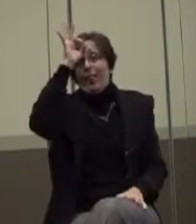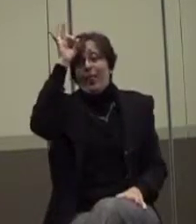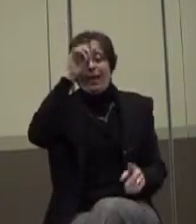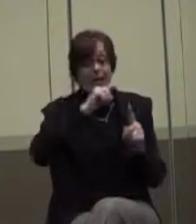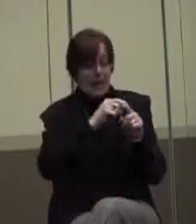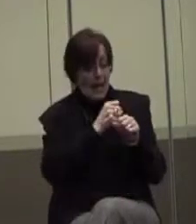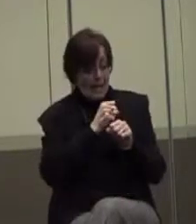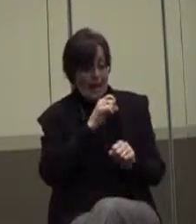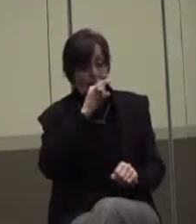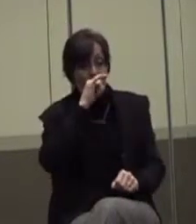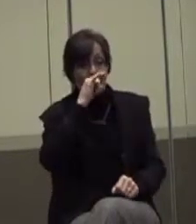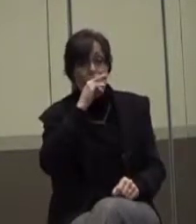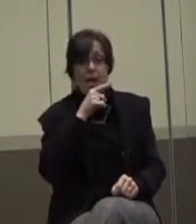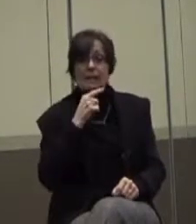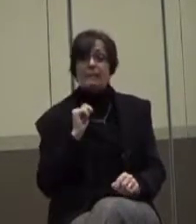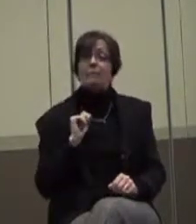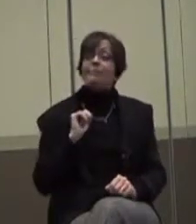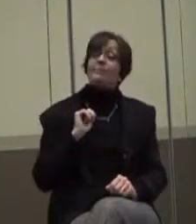the child and said,